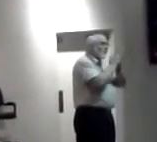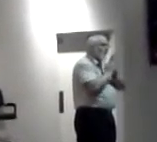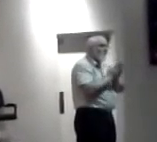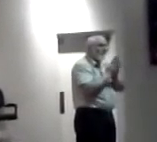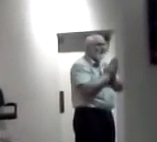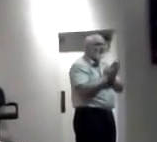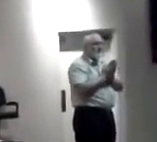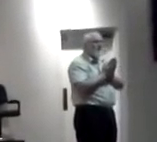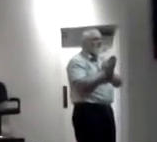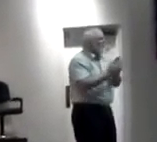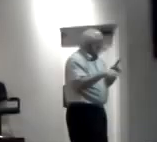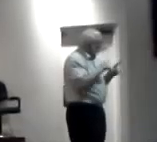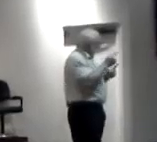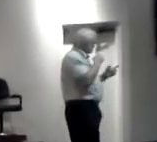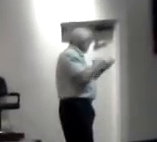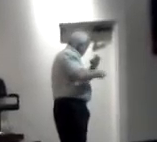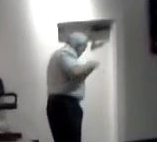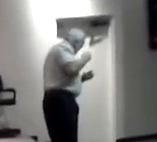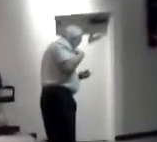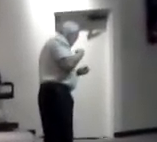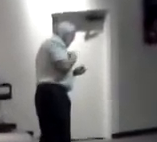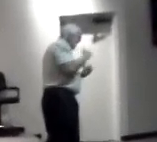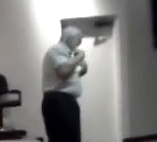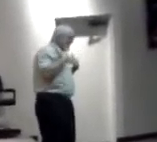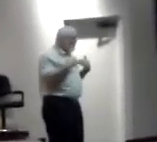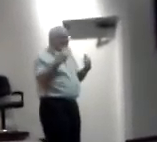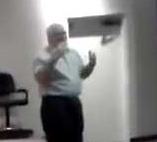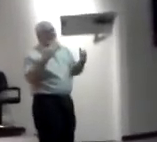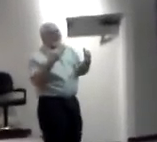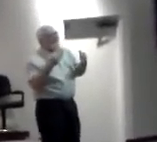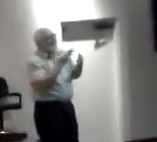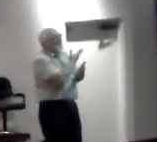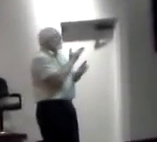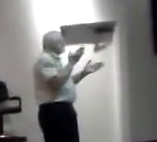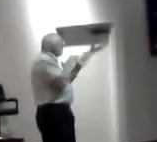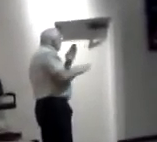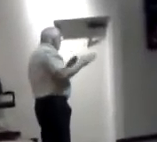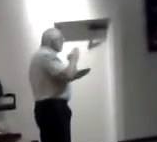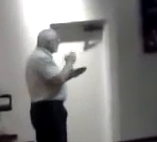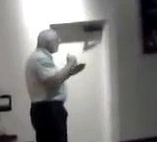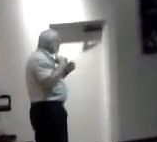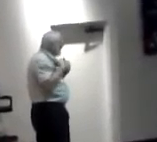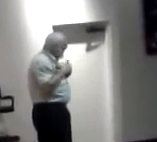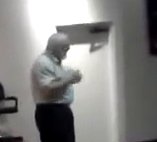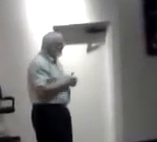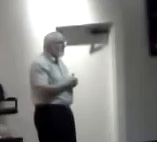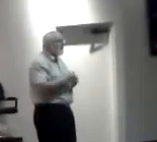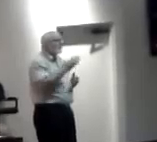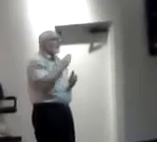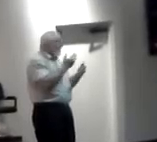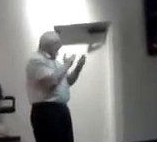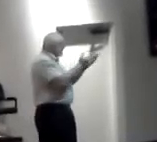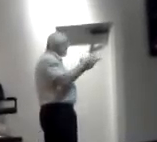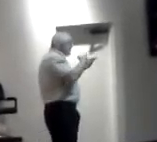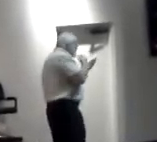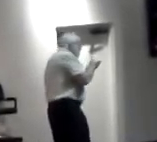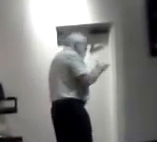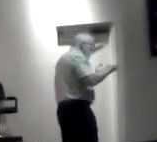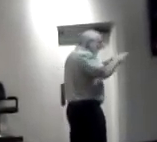to the problems that we have, the issues that we're facing, the things that are good that are happening